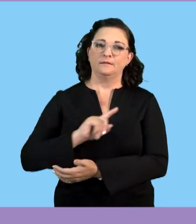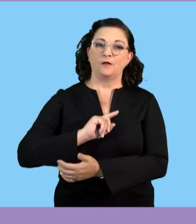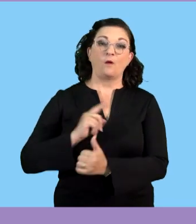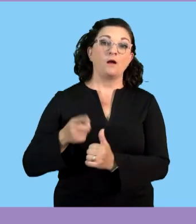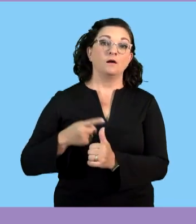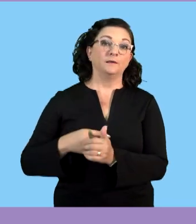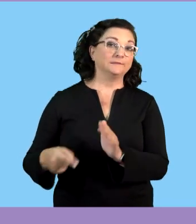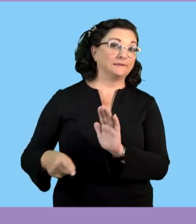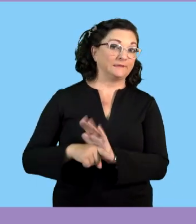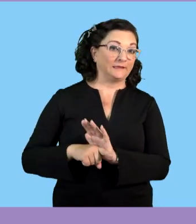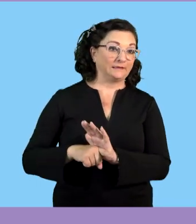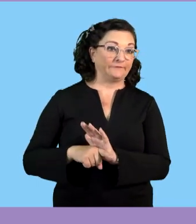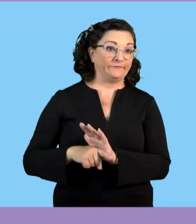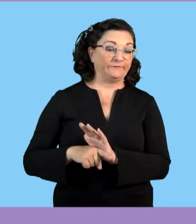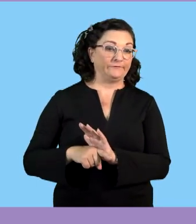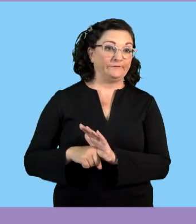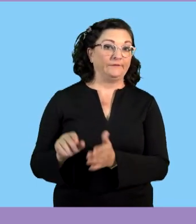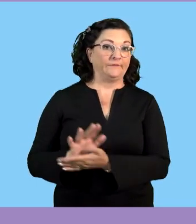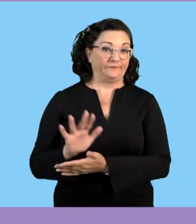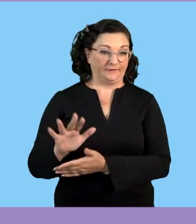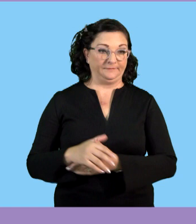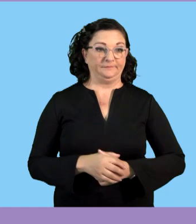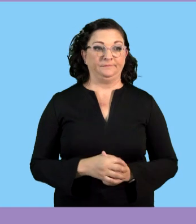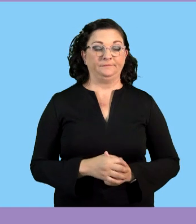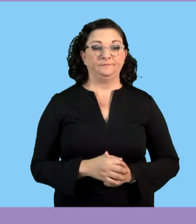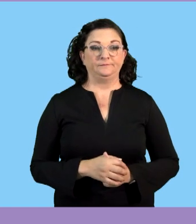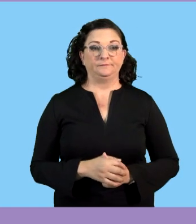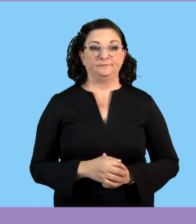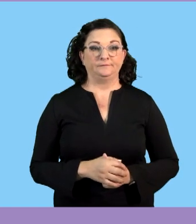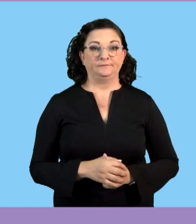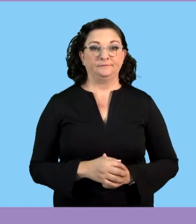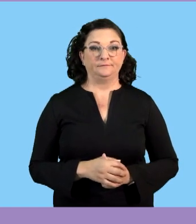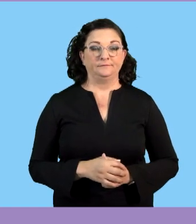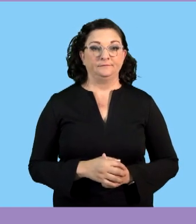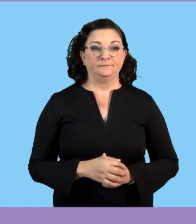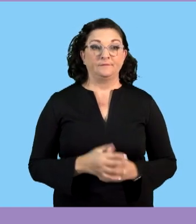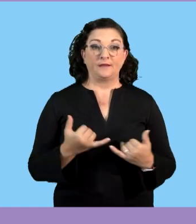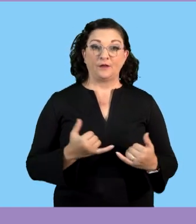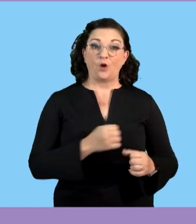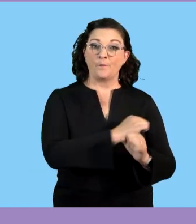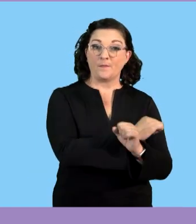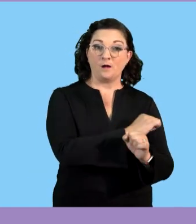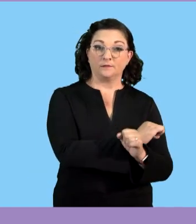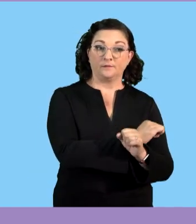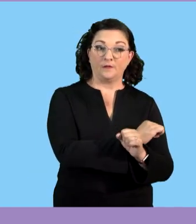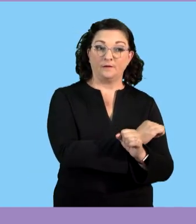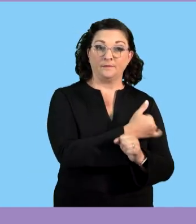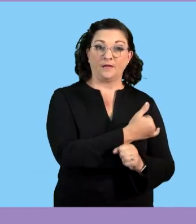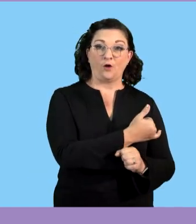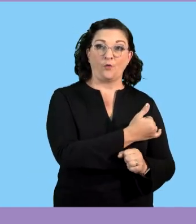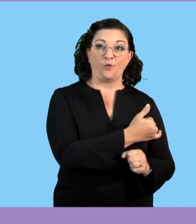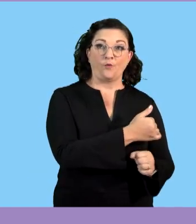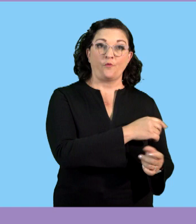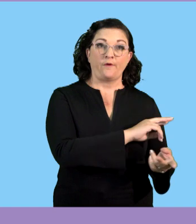give us a negative answer, which is a negative 15. Then we are going to multiply by